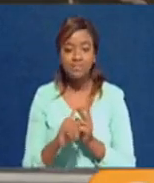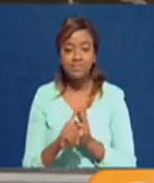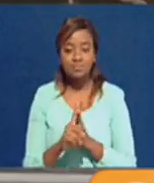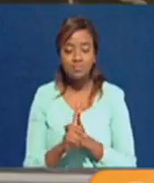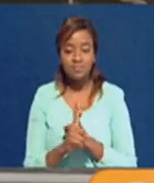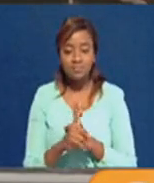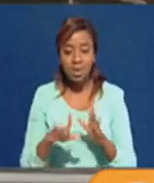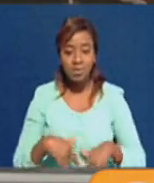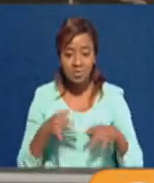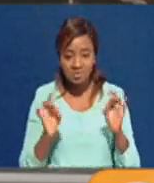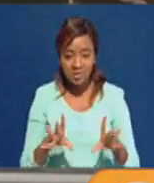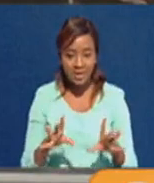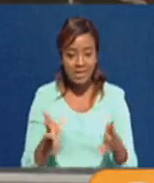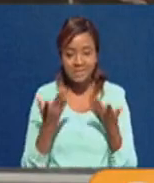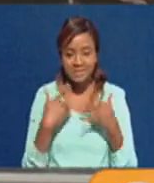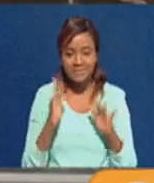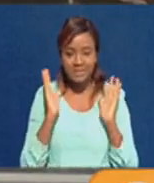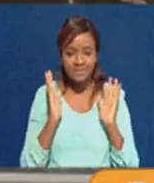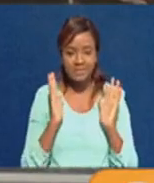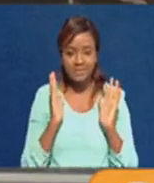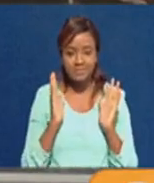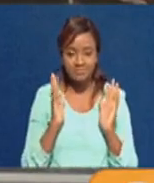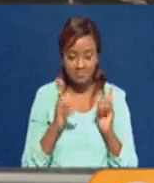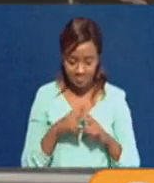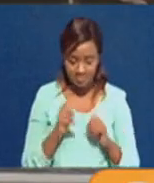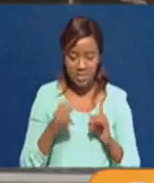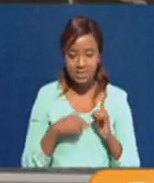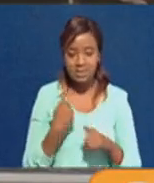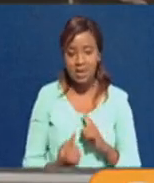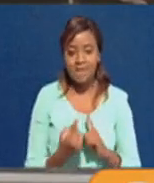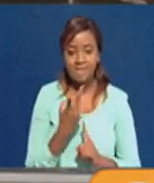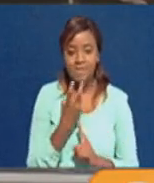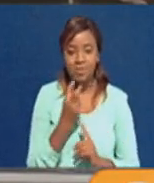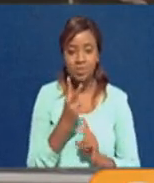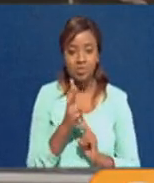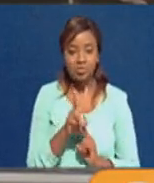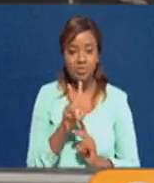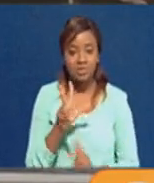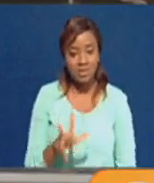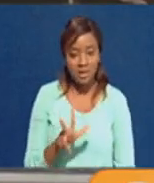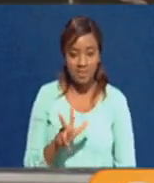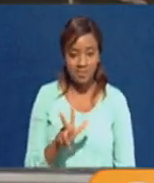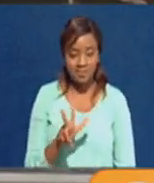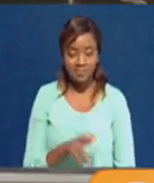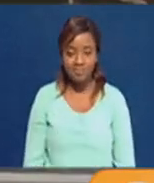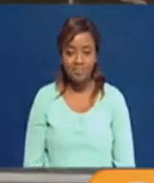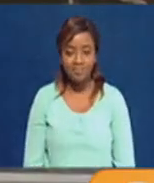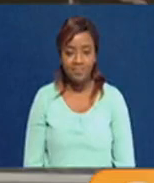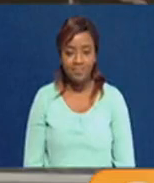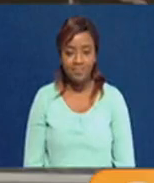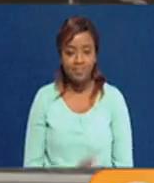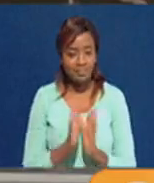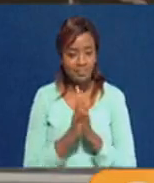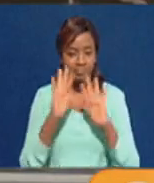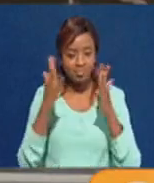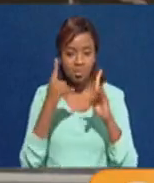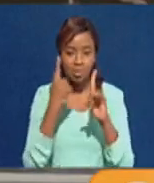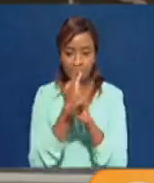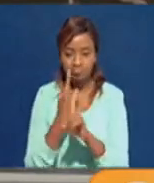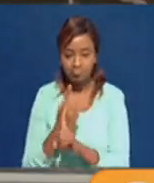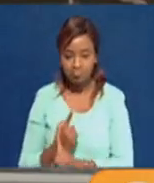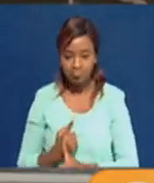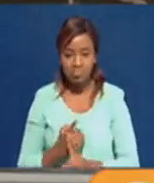have already bid 2022 goodbye and are hours into the new year. Celebrations to welcome the